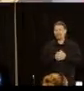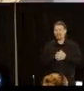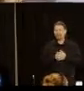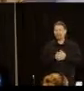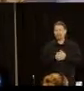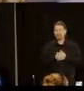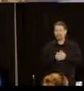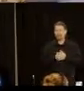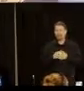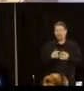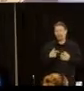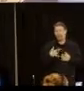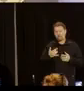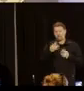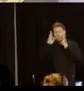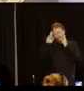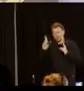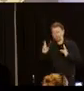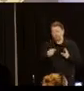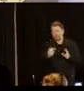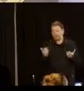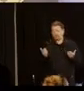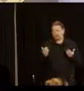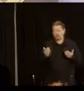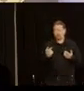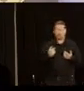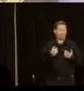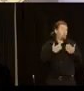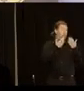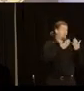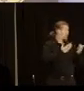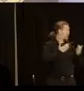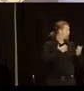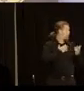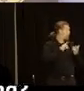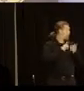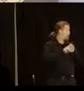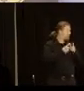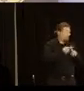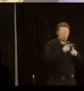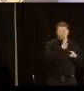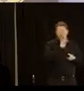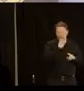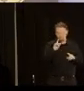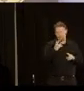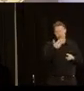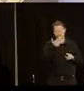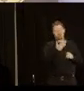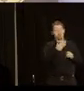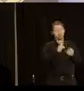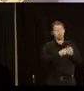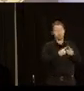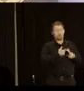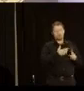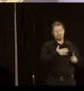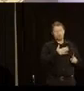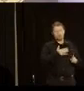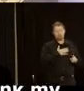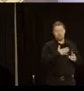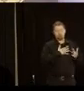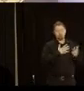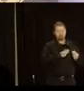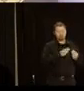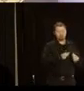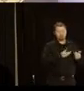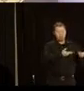It's an honor to be here, and I want to thank my good friend, former Senate President Bill Galvano, for that kind introduction. He and